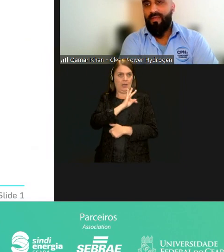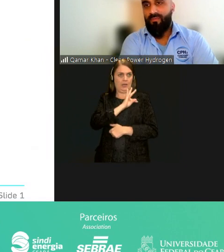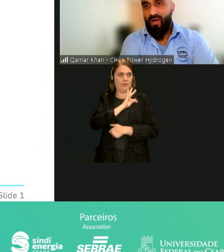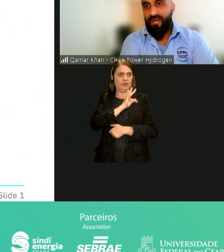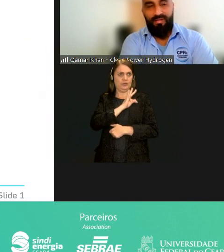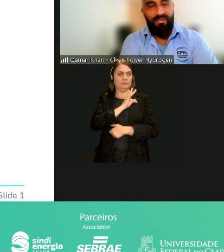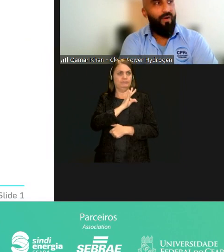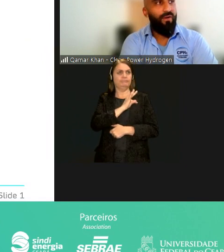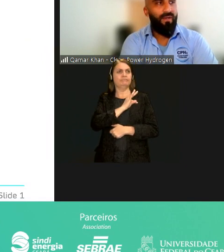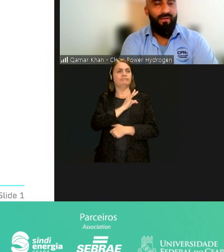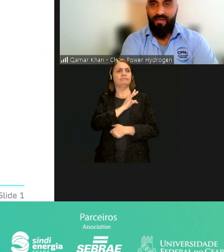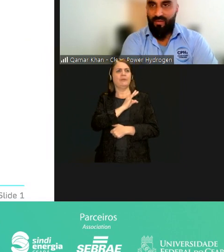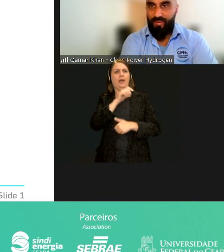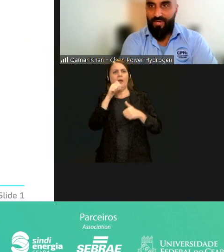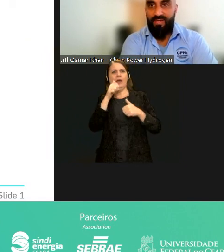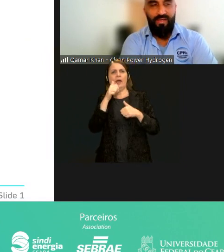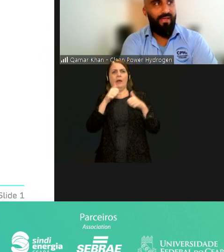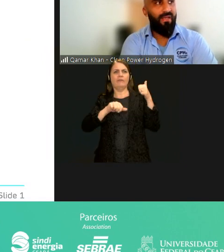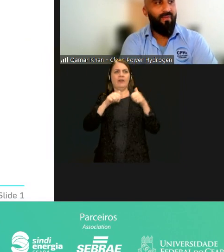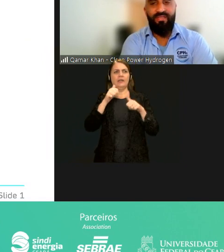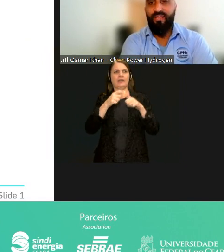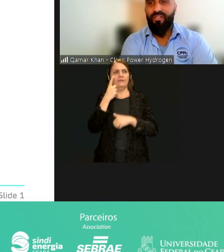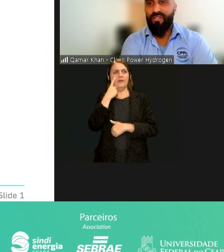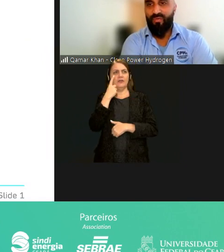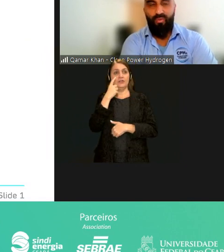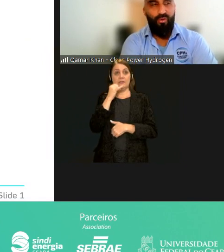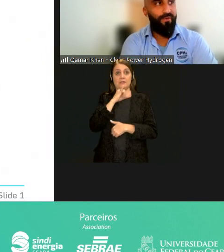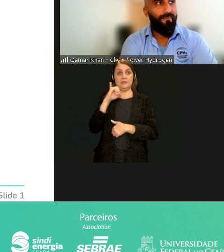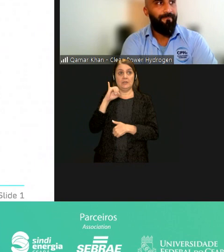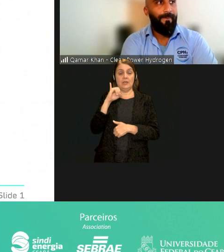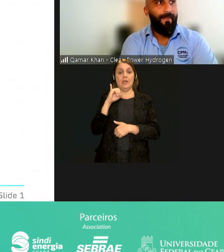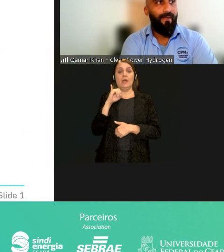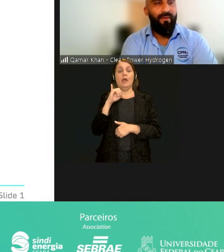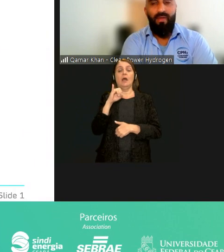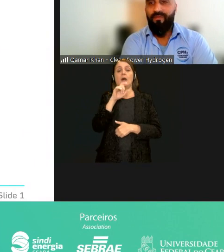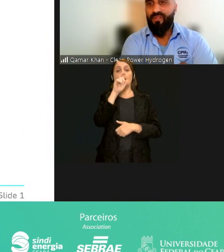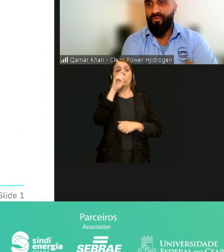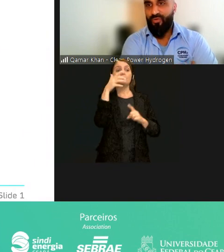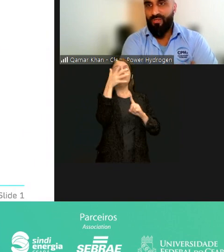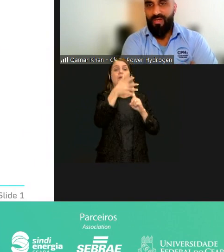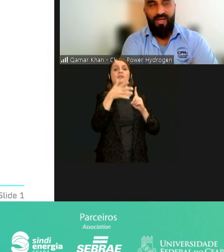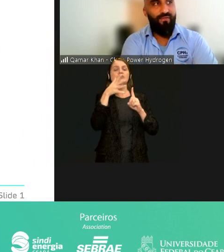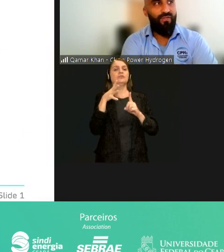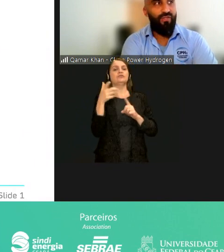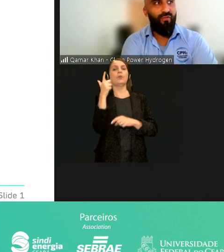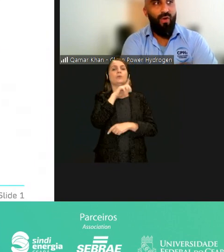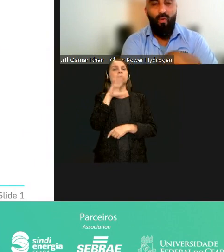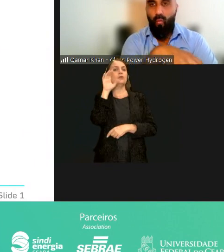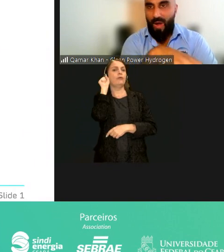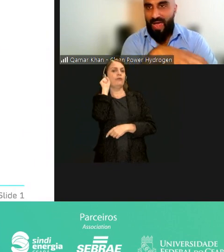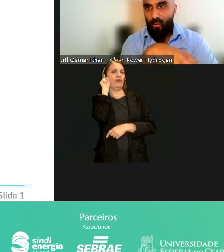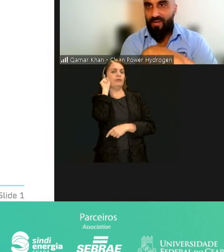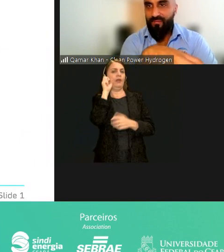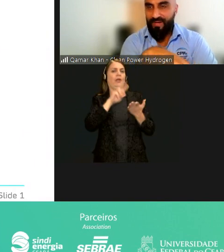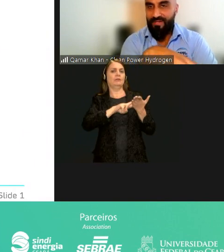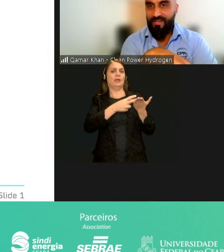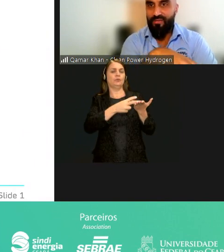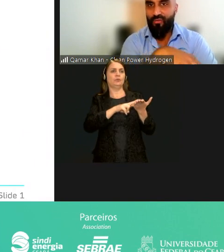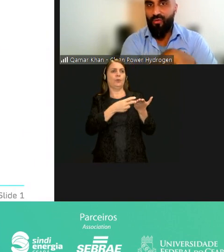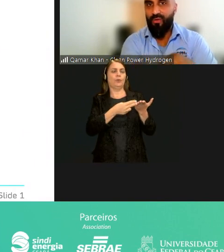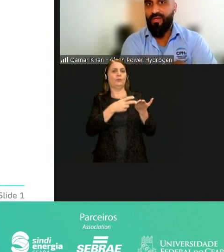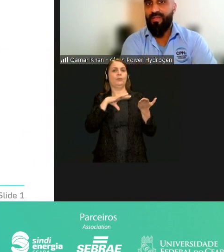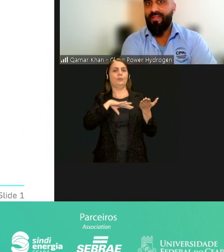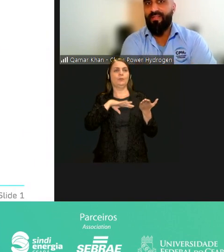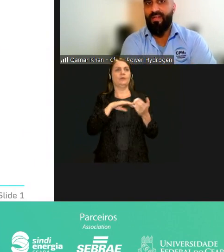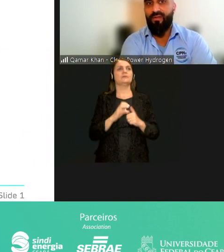the markets that the company can potentially support, the methods of producing hydrogen, where we fit